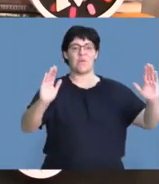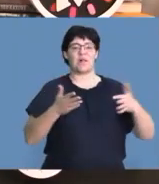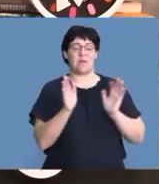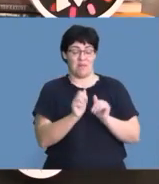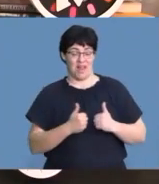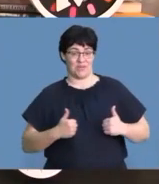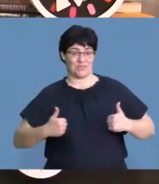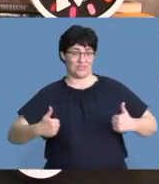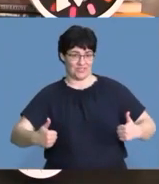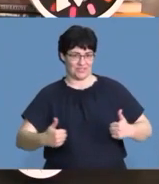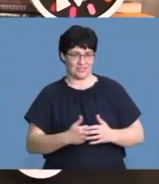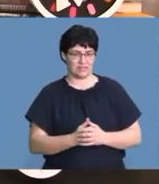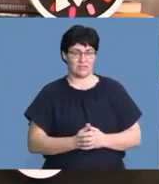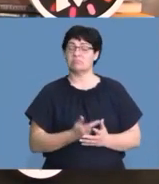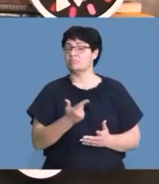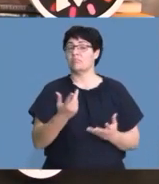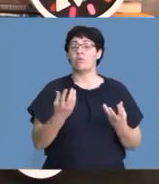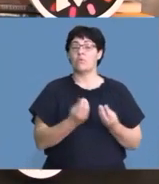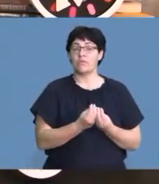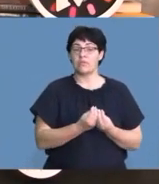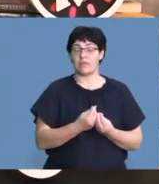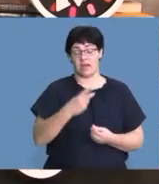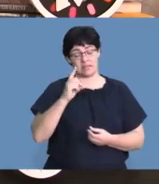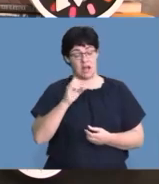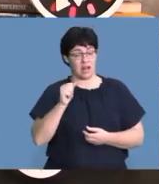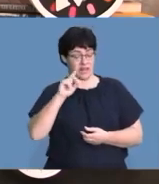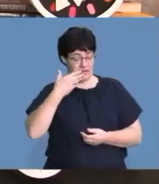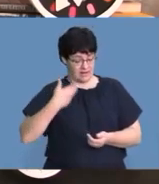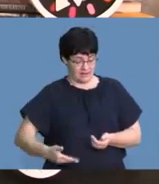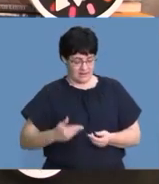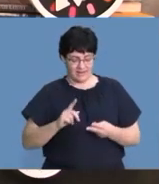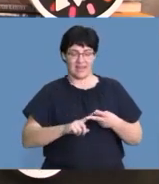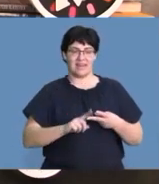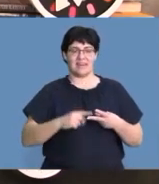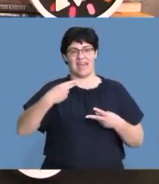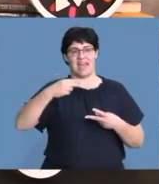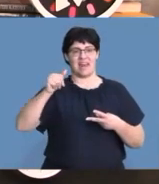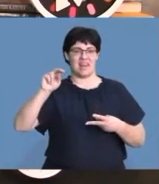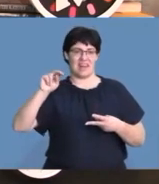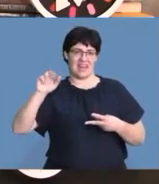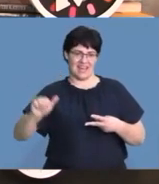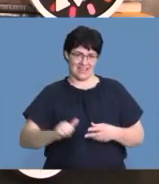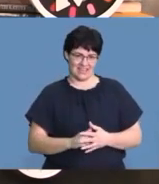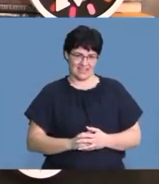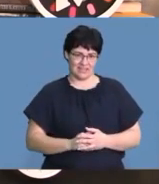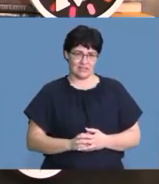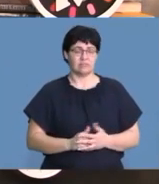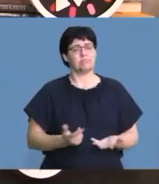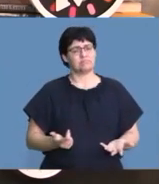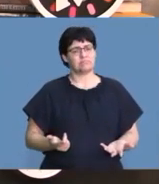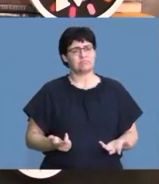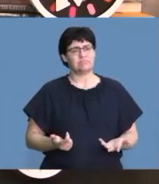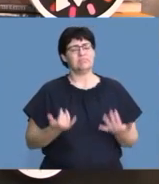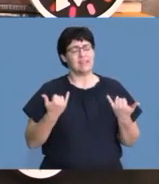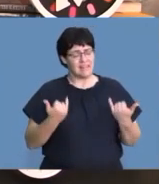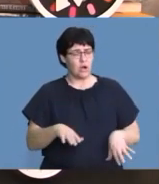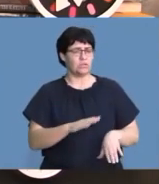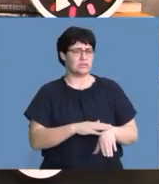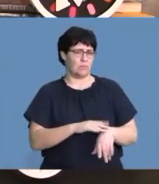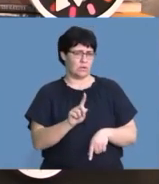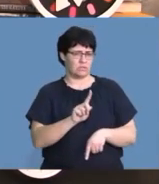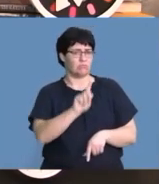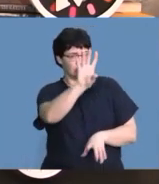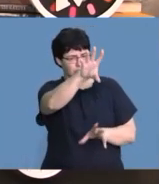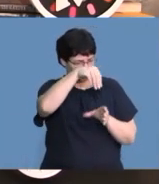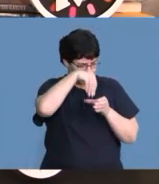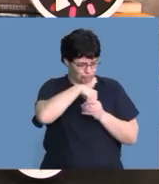Hey, welcome to our lounge. And you are with me, Darlene, and Hannah, who's with me on set here. It's about